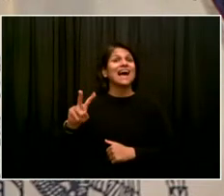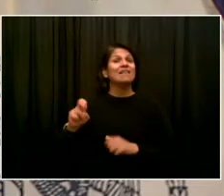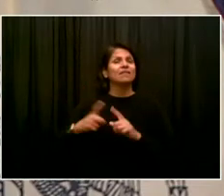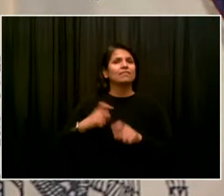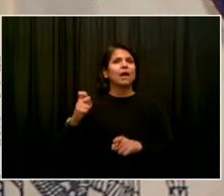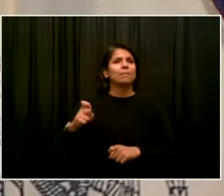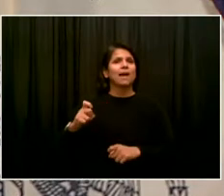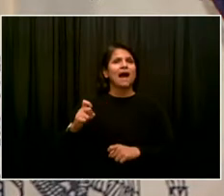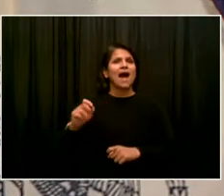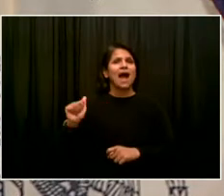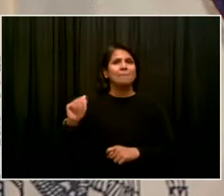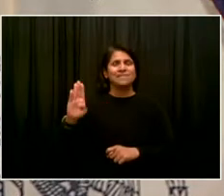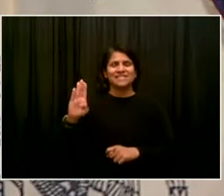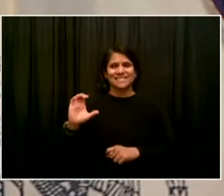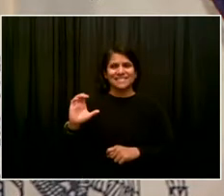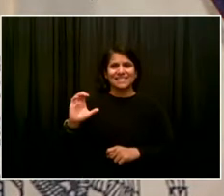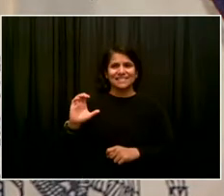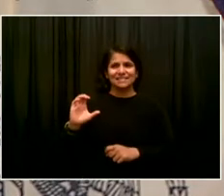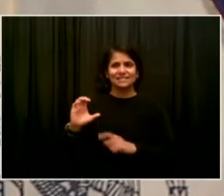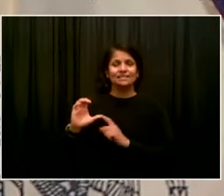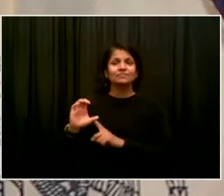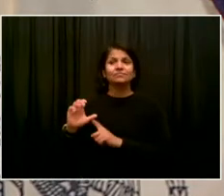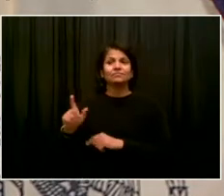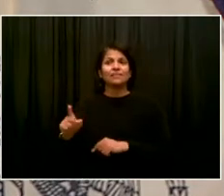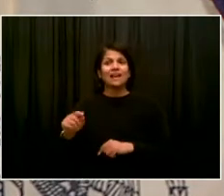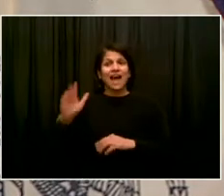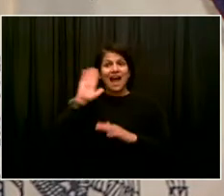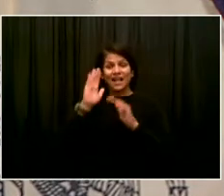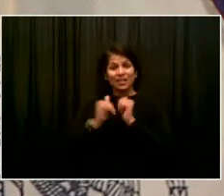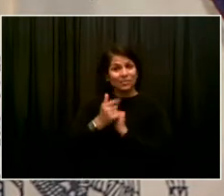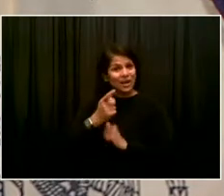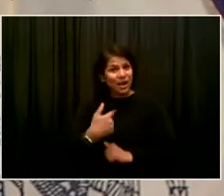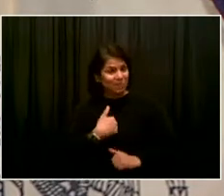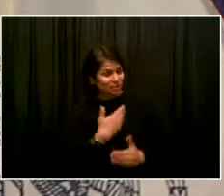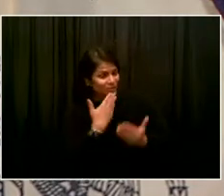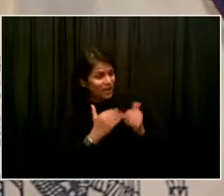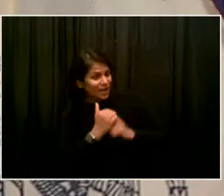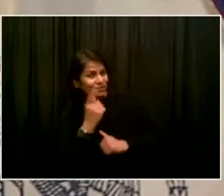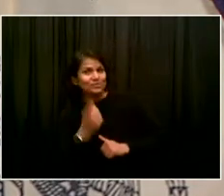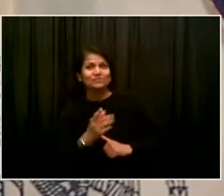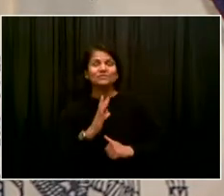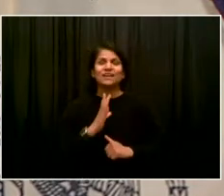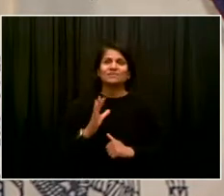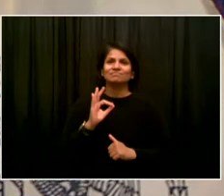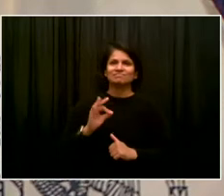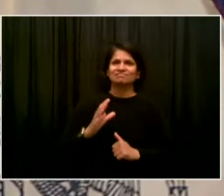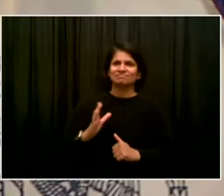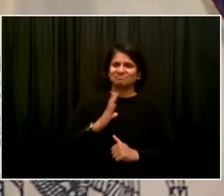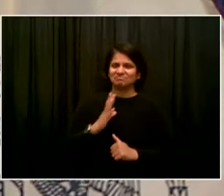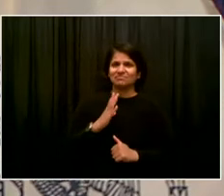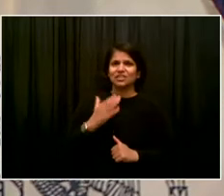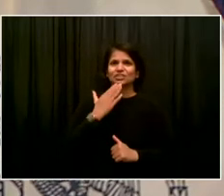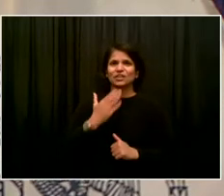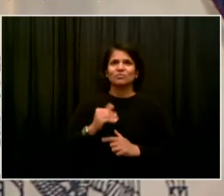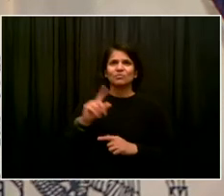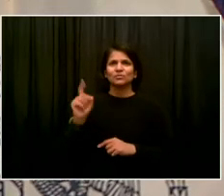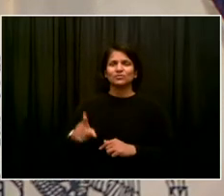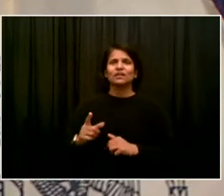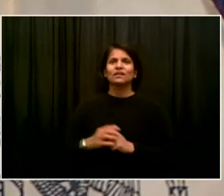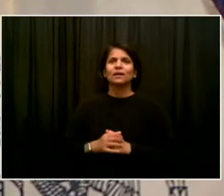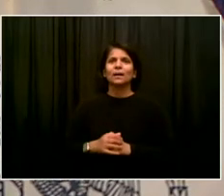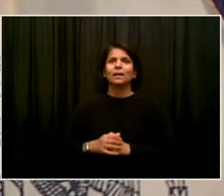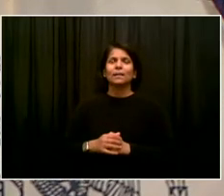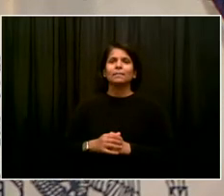Hi, Mayor. How are you? Good, Dave. How you feel? Hey, I'm fine. I just wanted to ask, and I hope this doesn't count as one of my two questions,